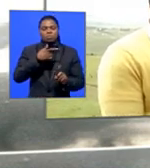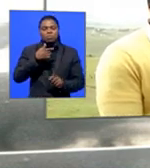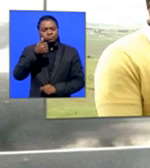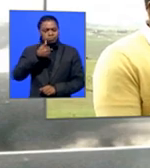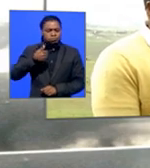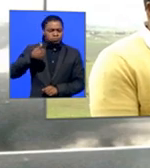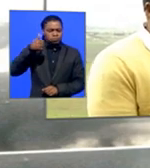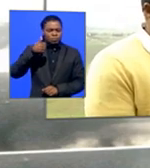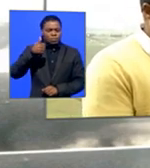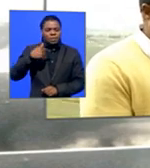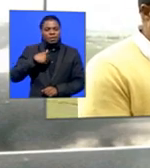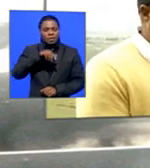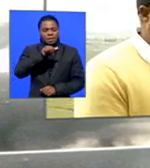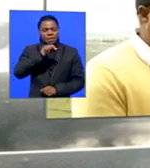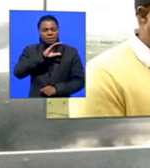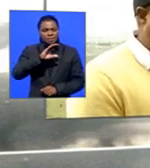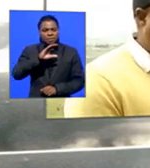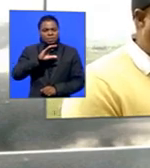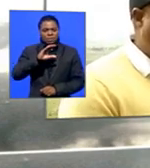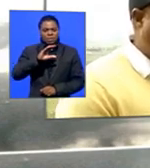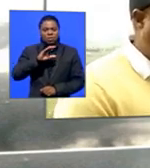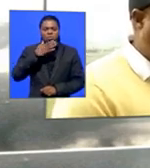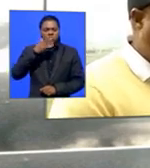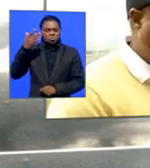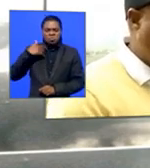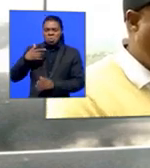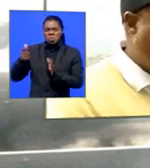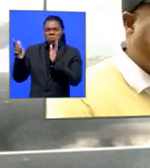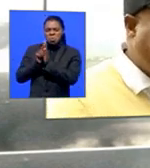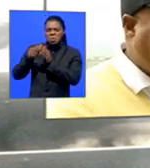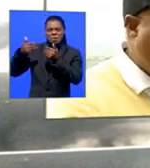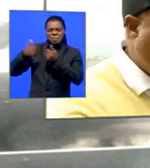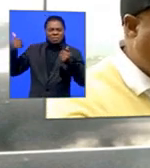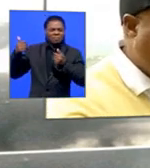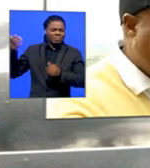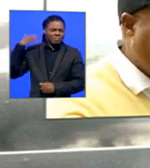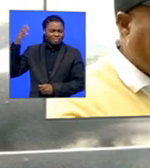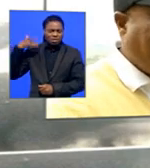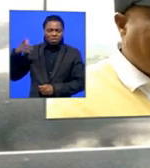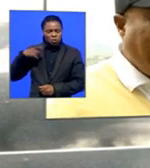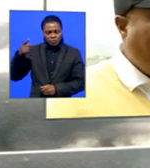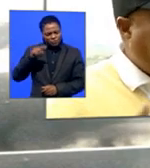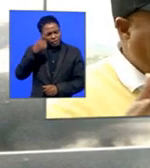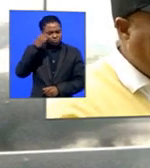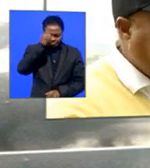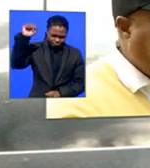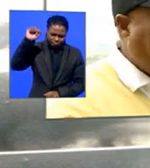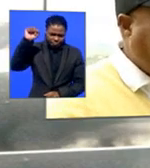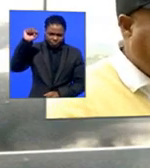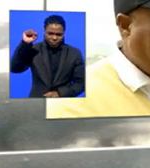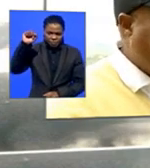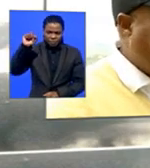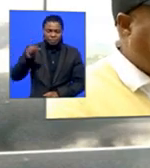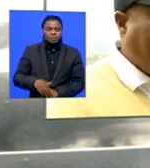volunteer-in-chief of the volunteers of the ANC who defied apartheid laws in 1952. He led from the front. Didn't only organize them